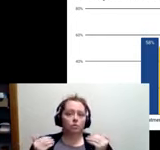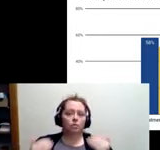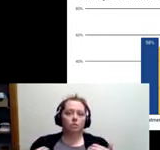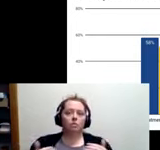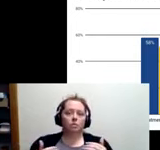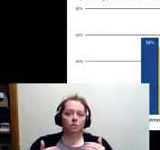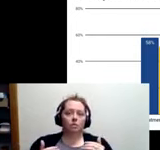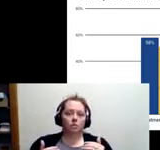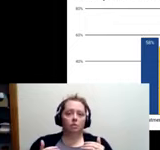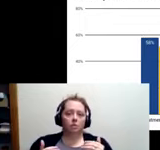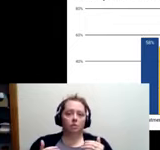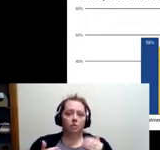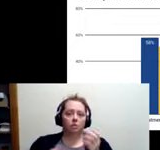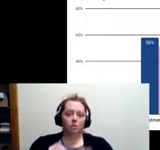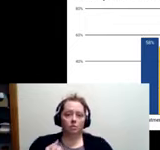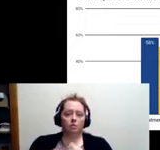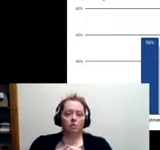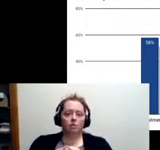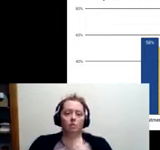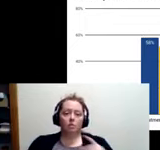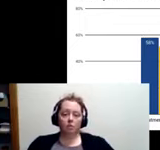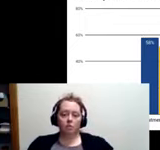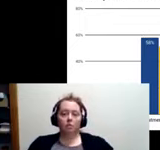Please donate to these organizations.